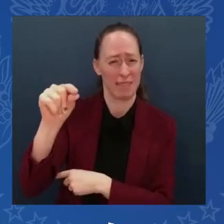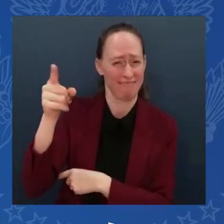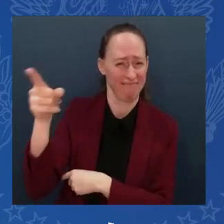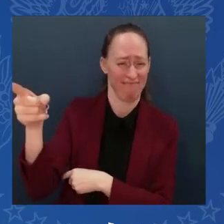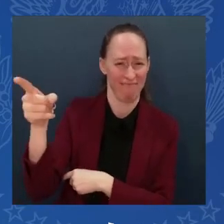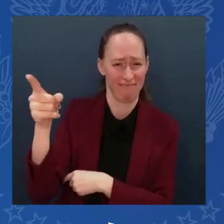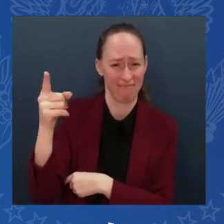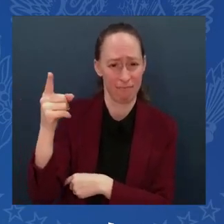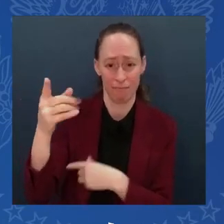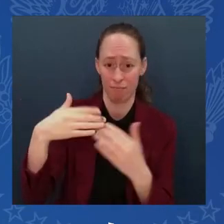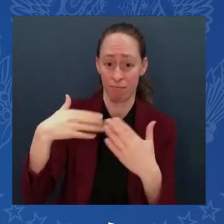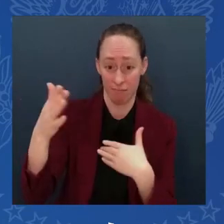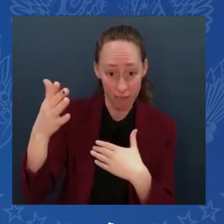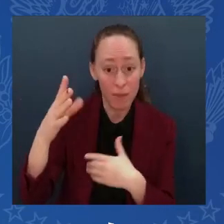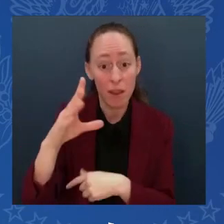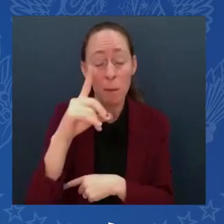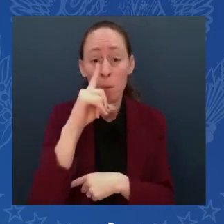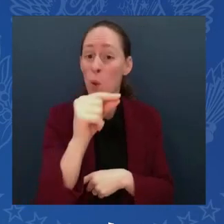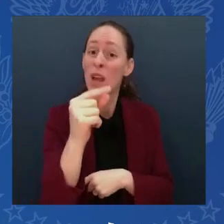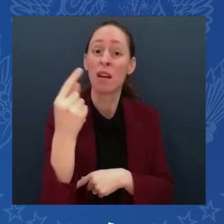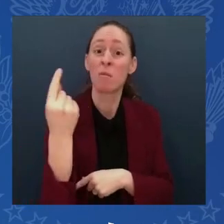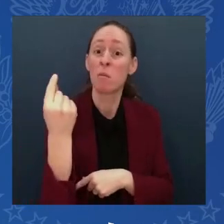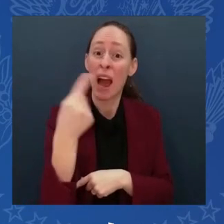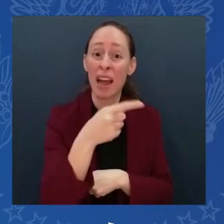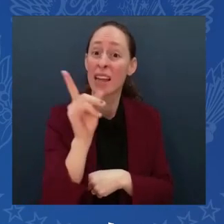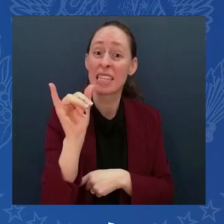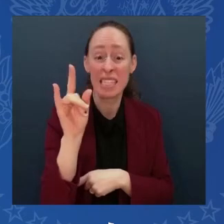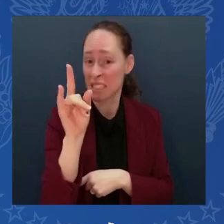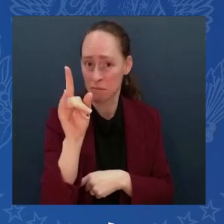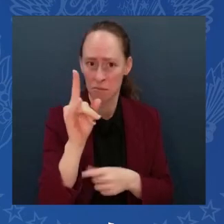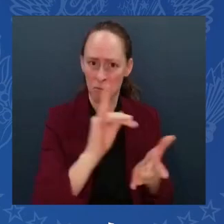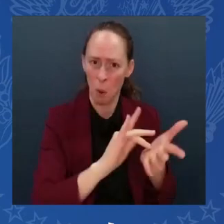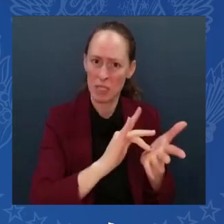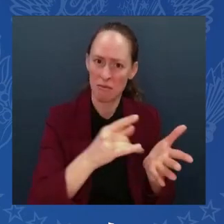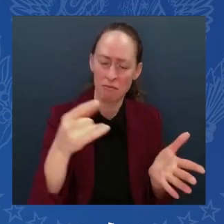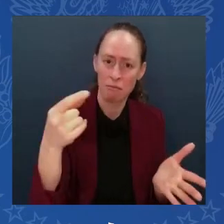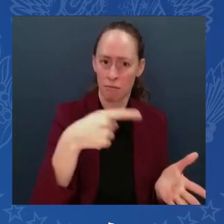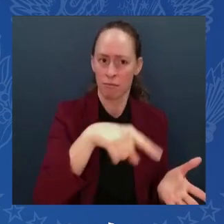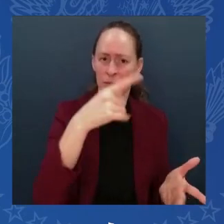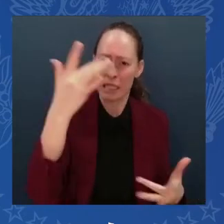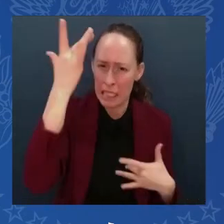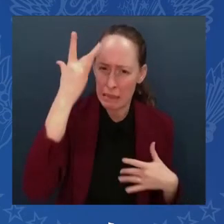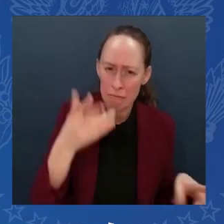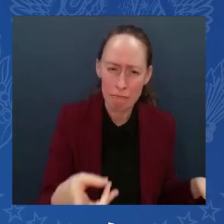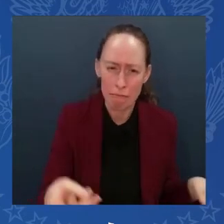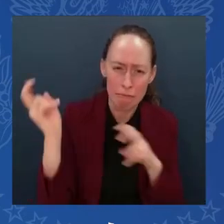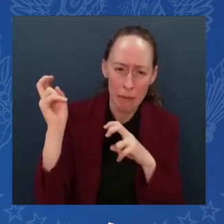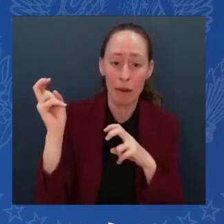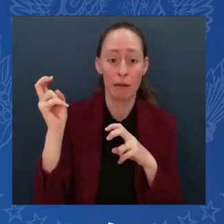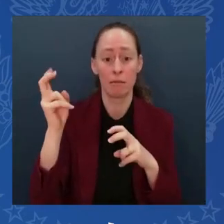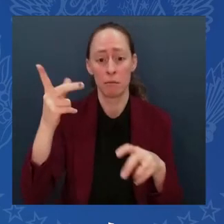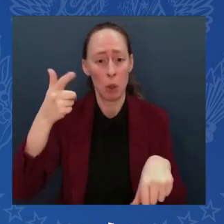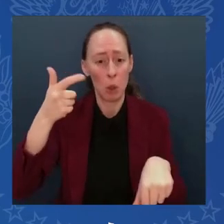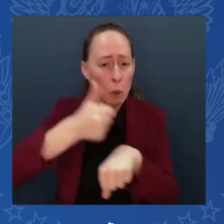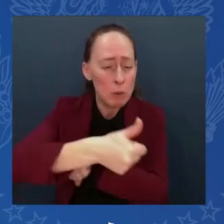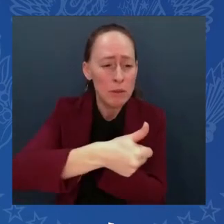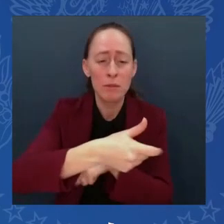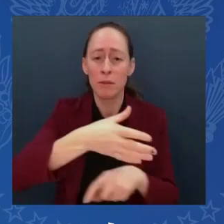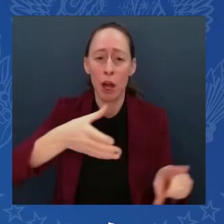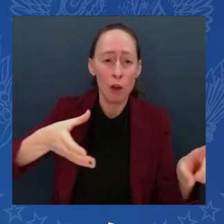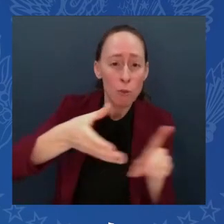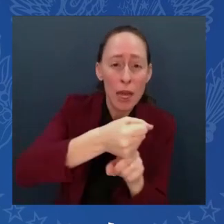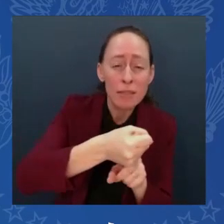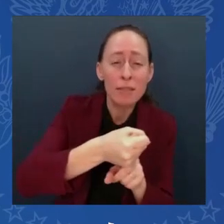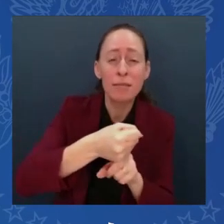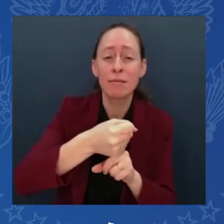arrested, he had him prosecuted for fabricated crimes, he sentenced him to prison, he was held in isolation. Even